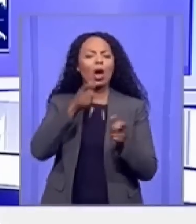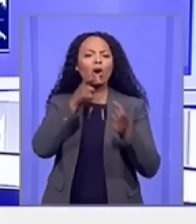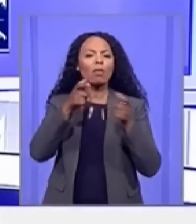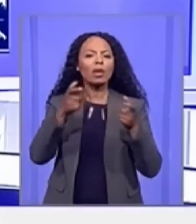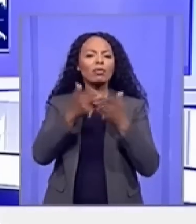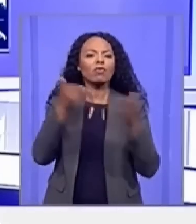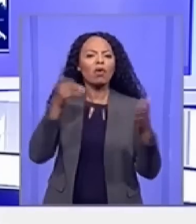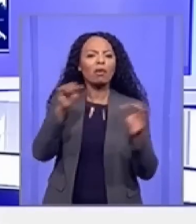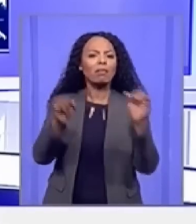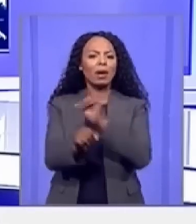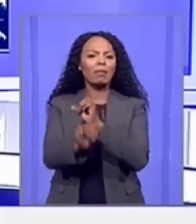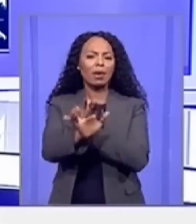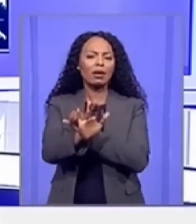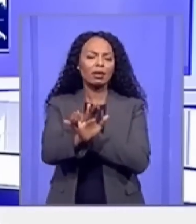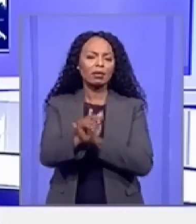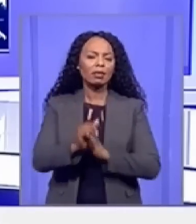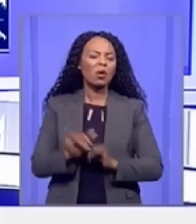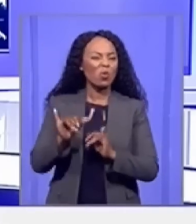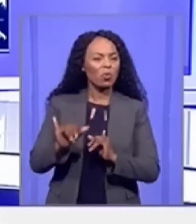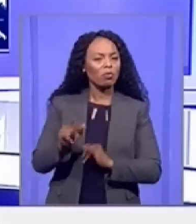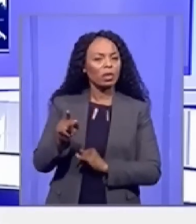pele re tlo phethela puisano ya rona ngaka